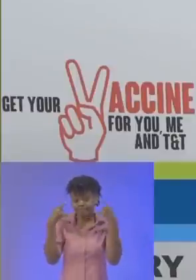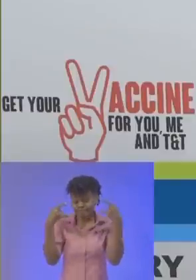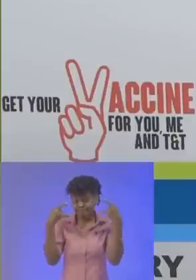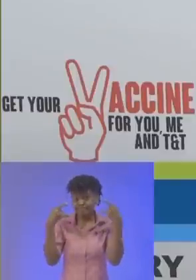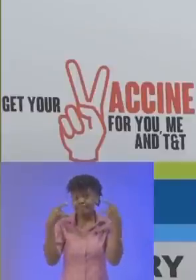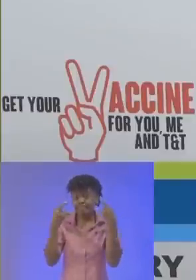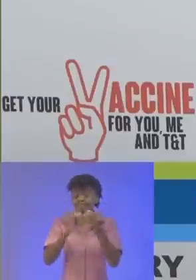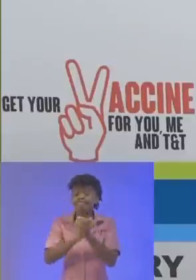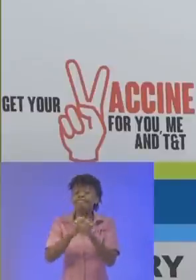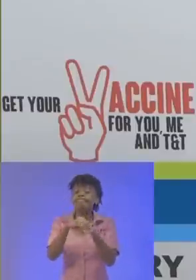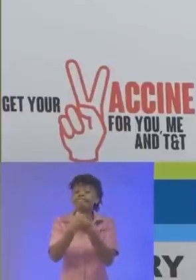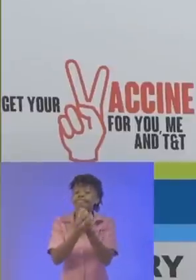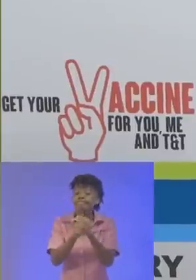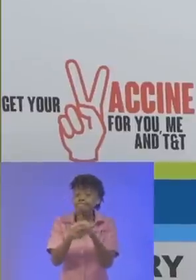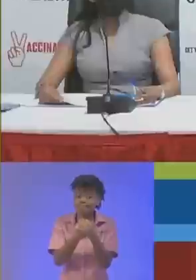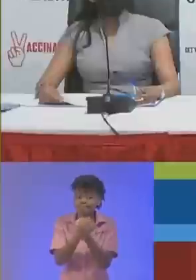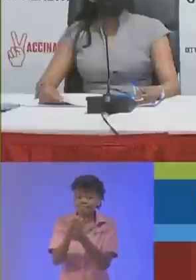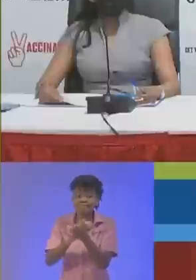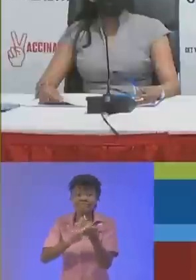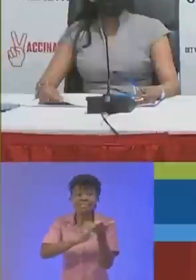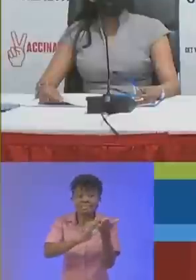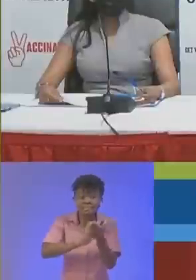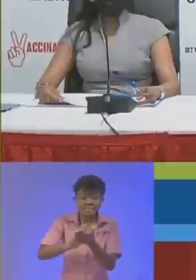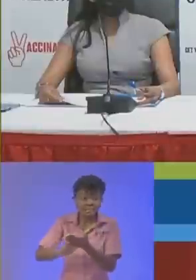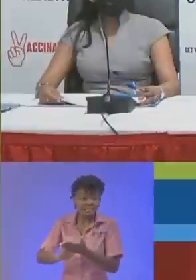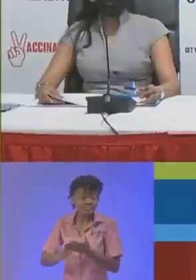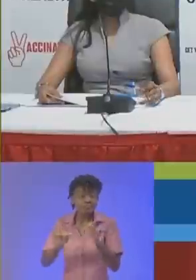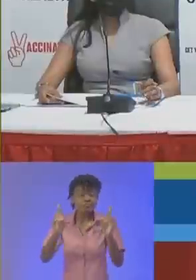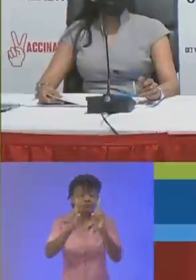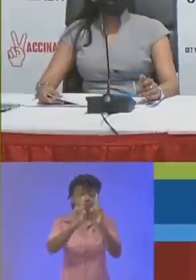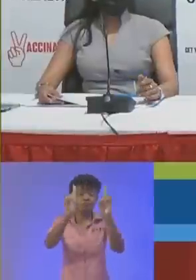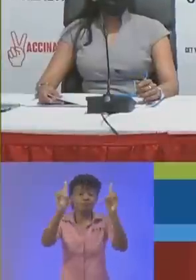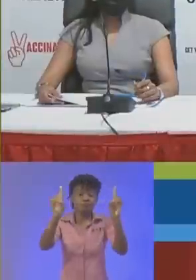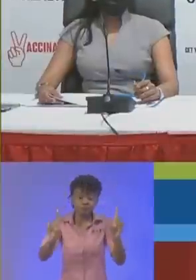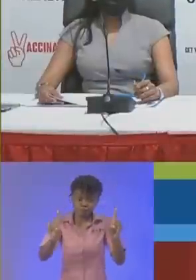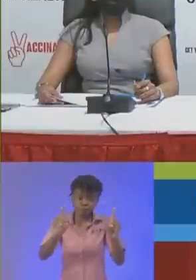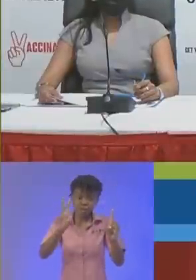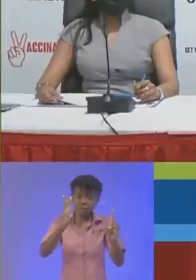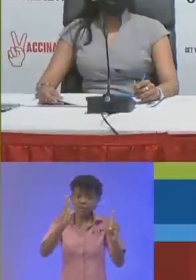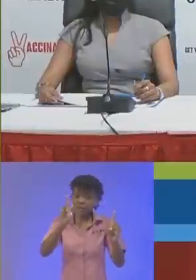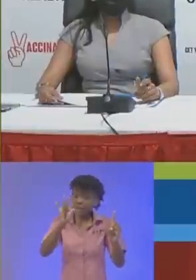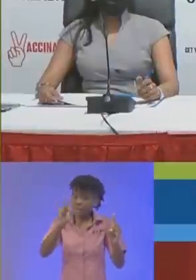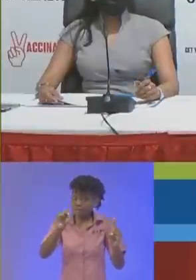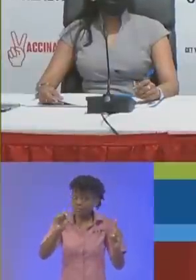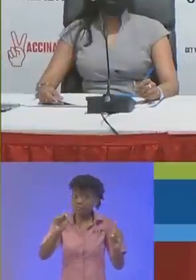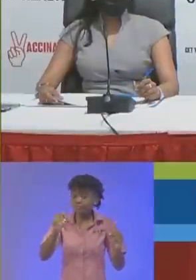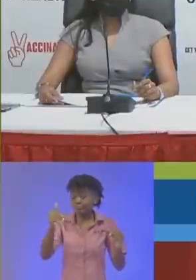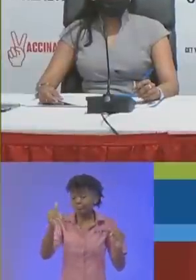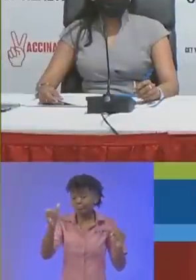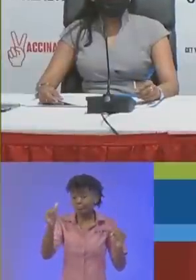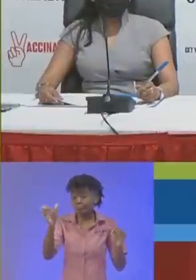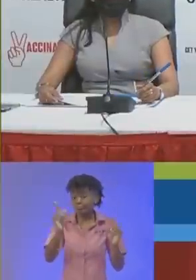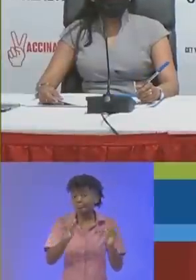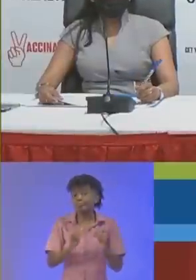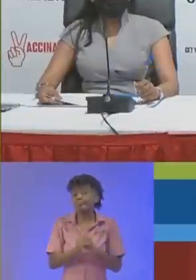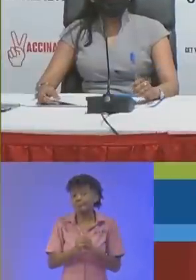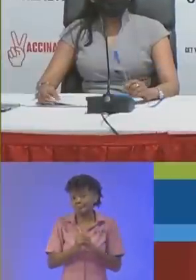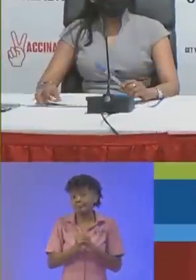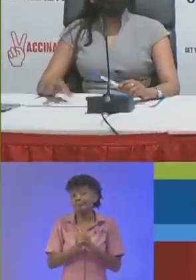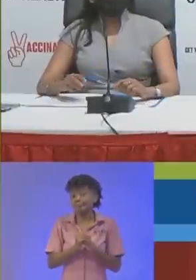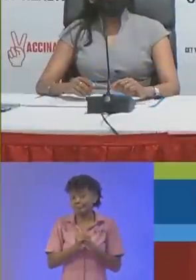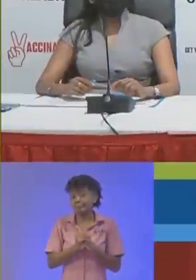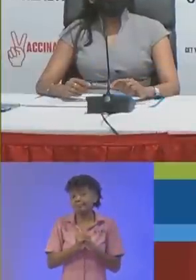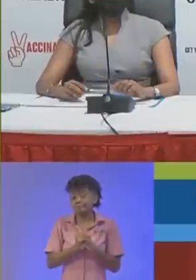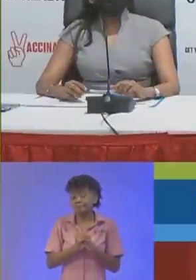very much, Candice, and I now pass over to you. Thank you very much, Dr. Richards. And as you know, the Ministry